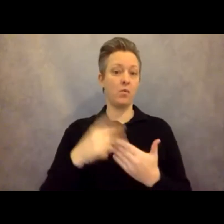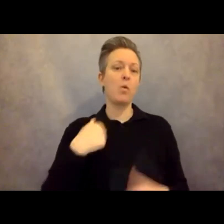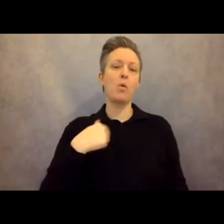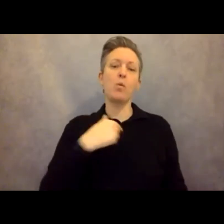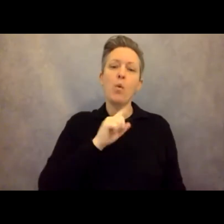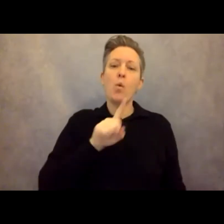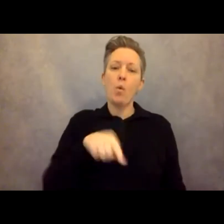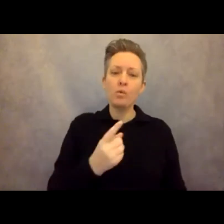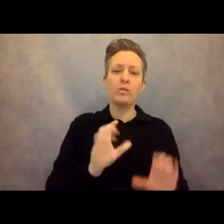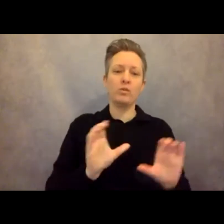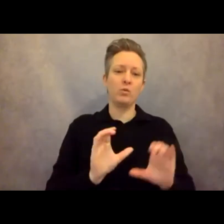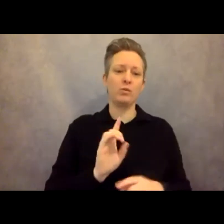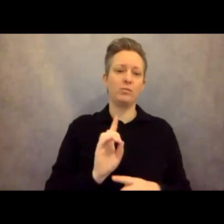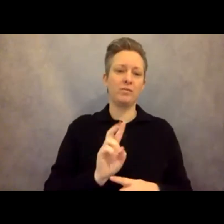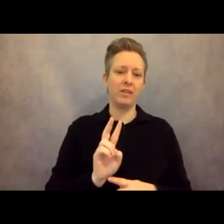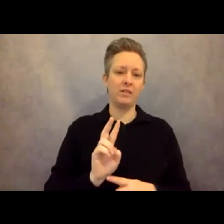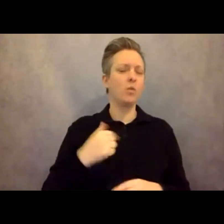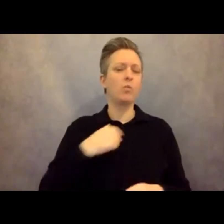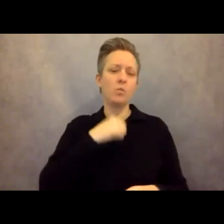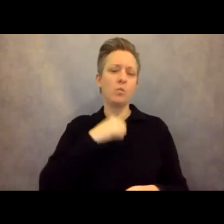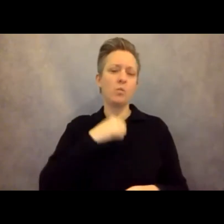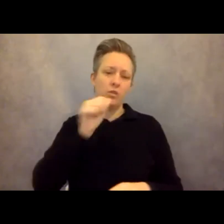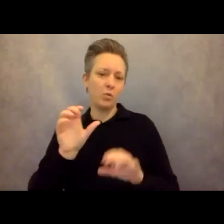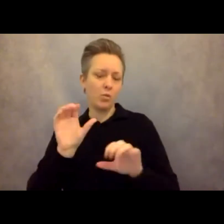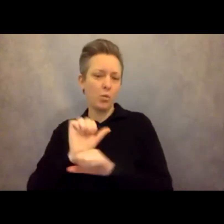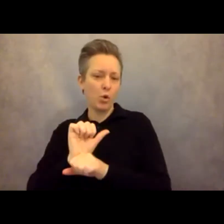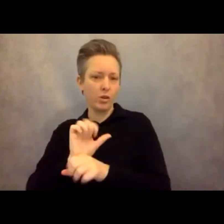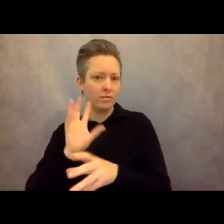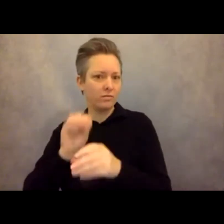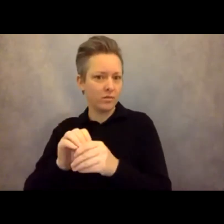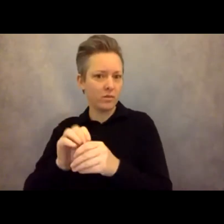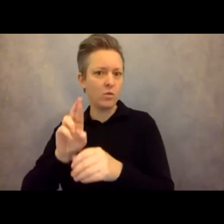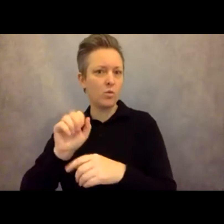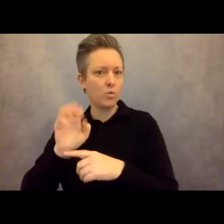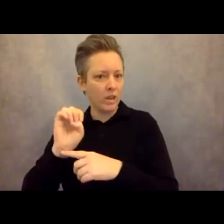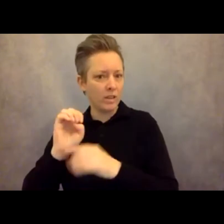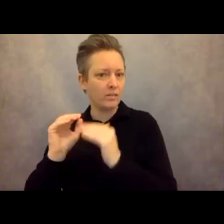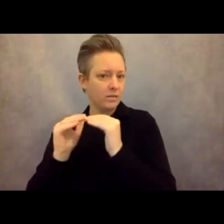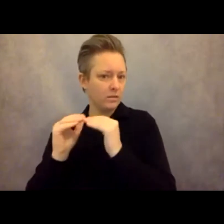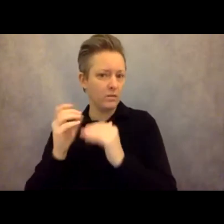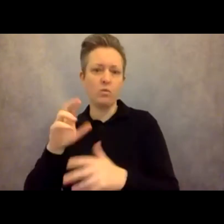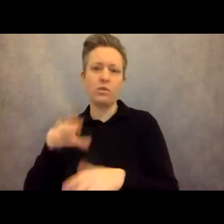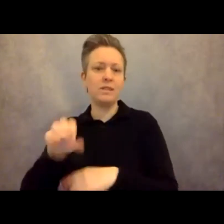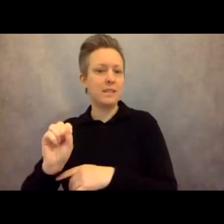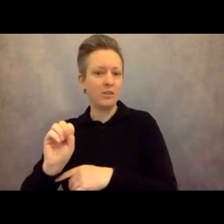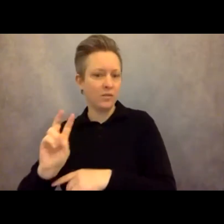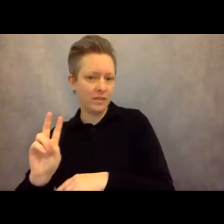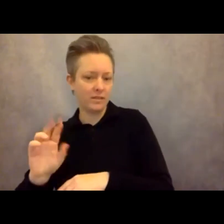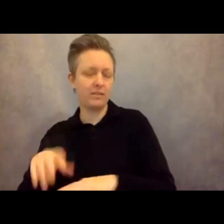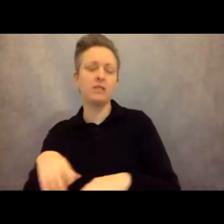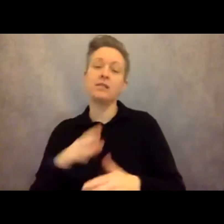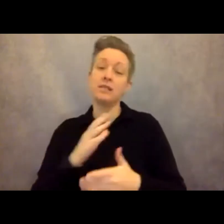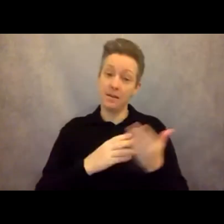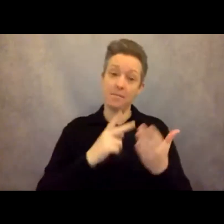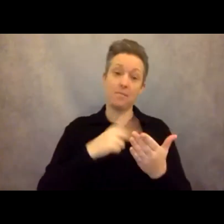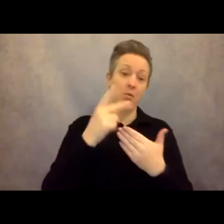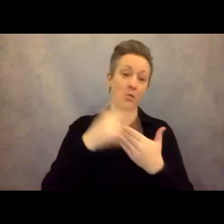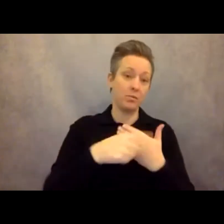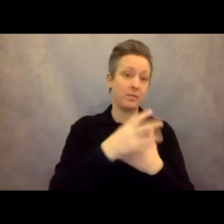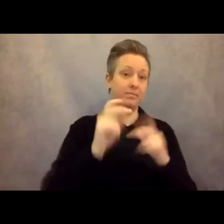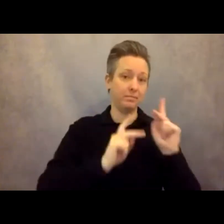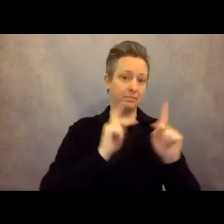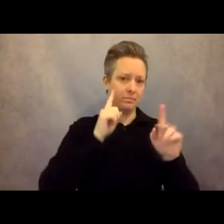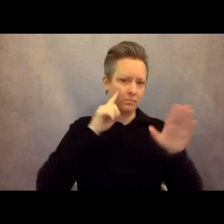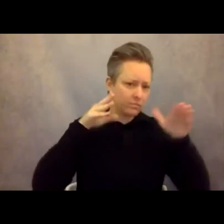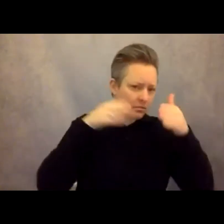do racial justice work. We don't even do sexual violence work. Like that's how focused some folks are with thinking about what their